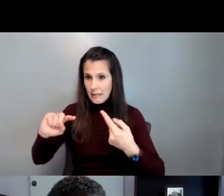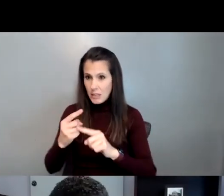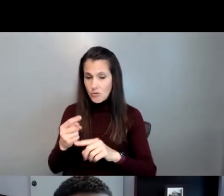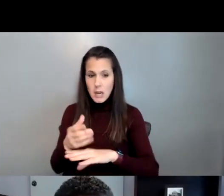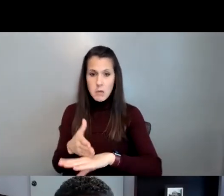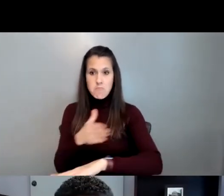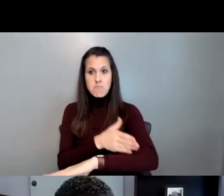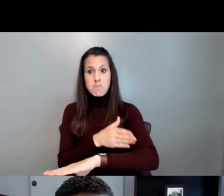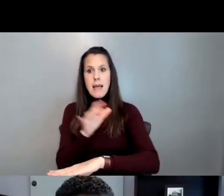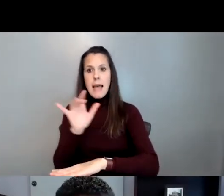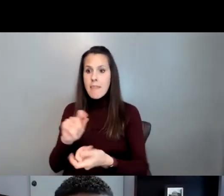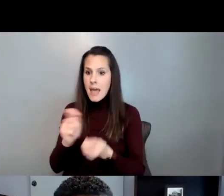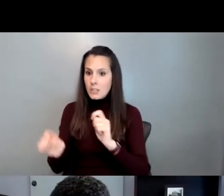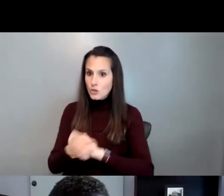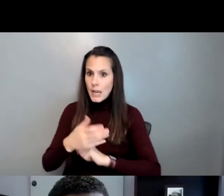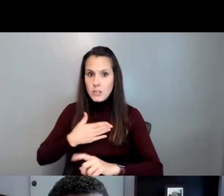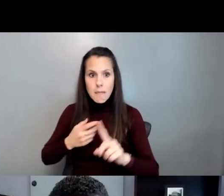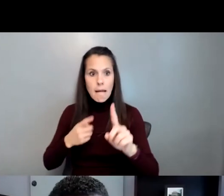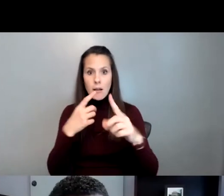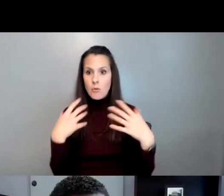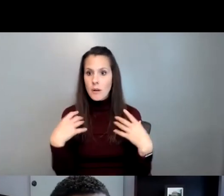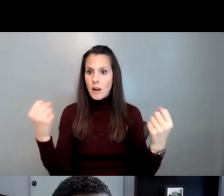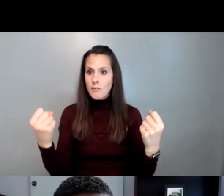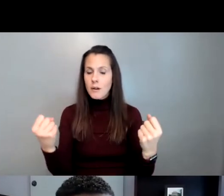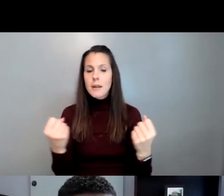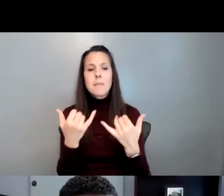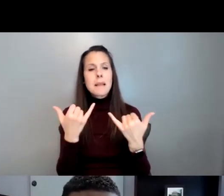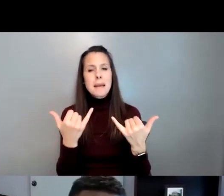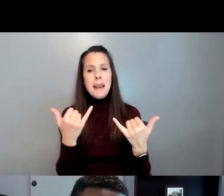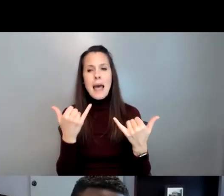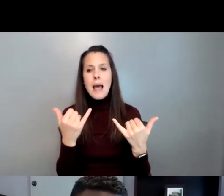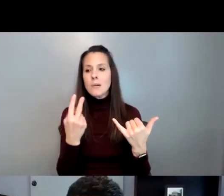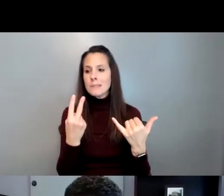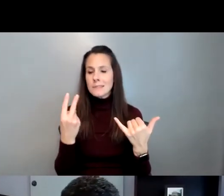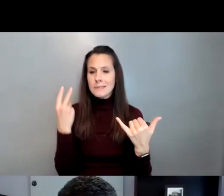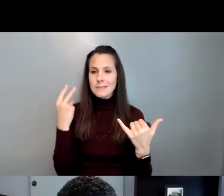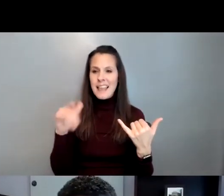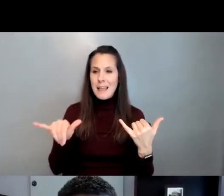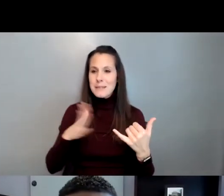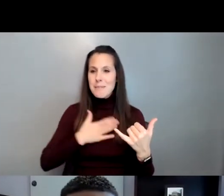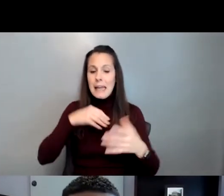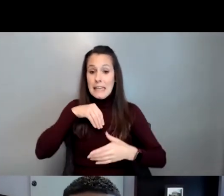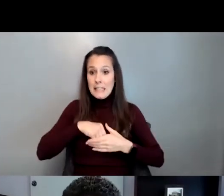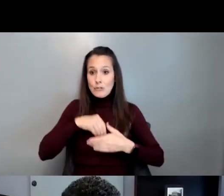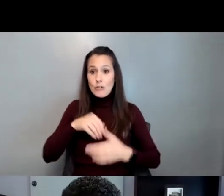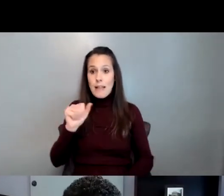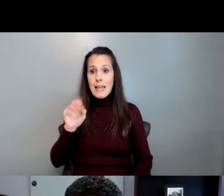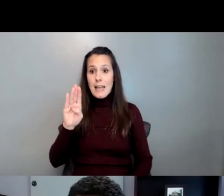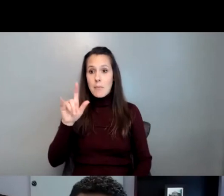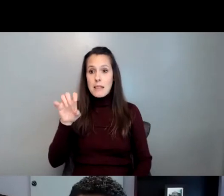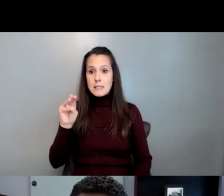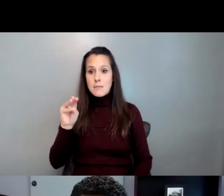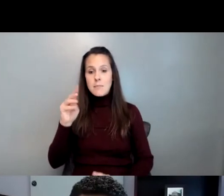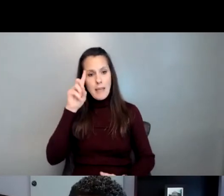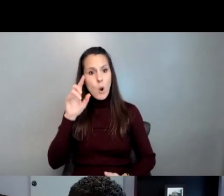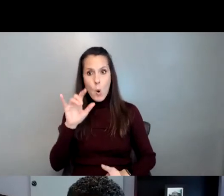changed the trajectory of my recovery. But it's what I now recognize as sort of the internalized ableism of me thinking that that was the only way that I was